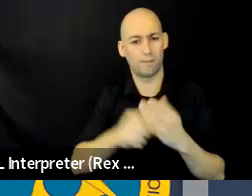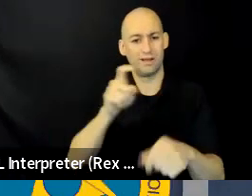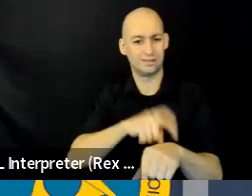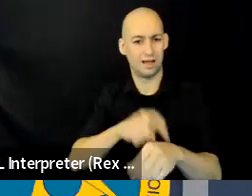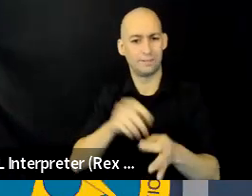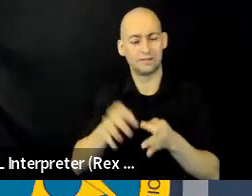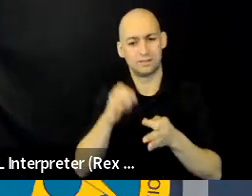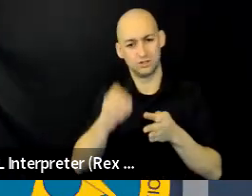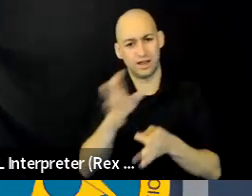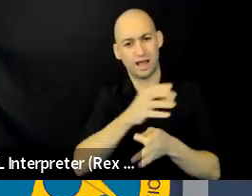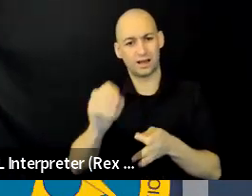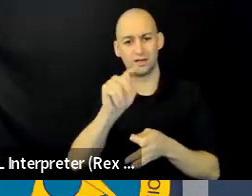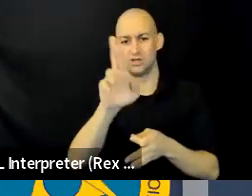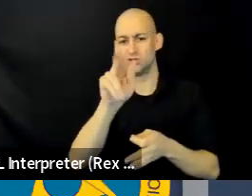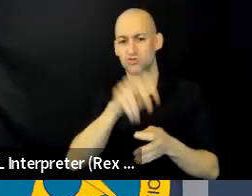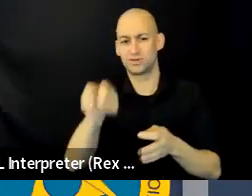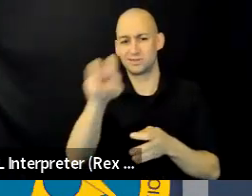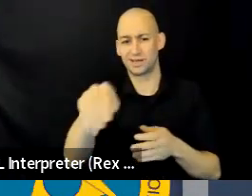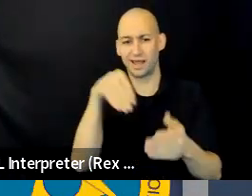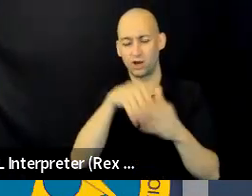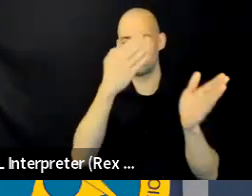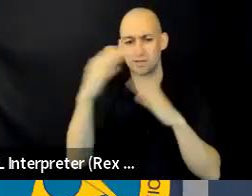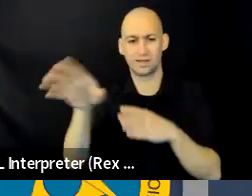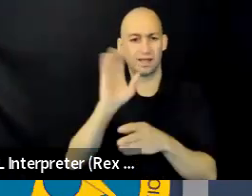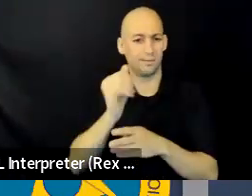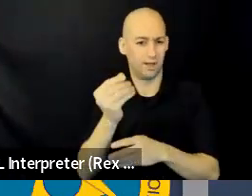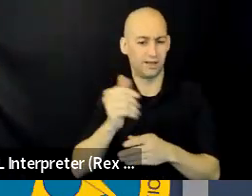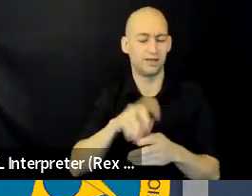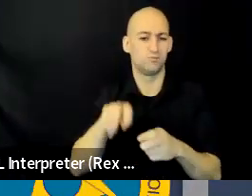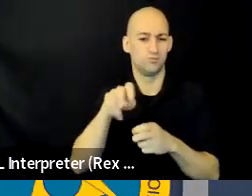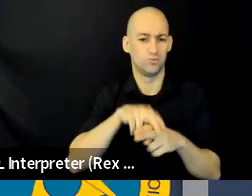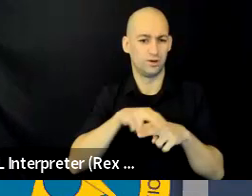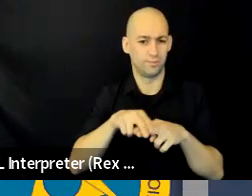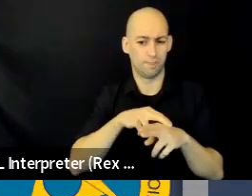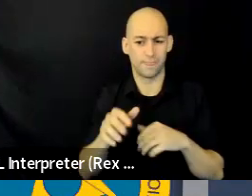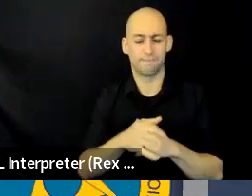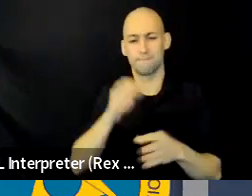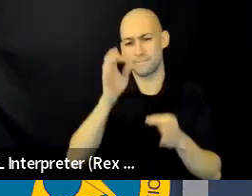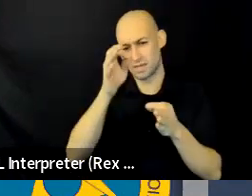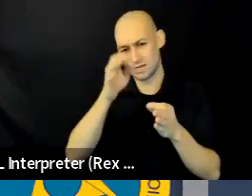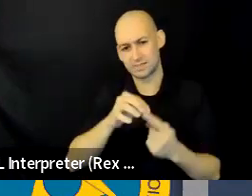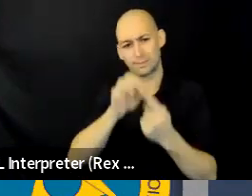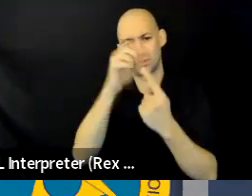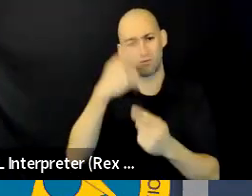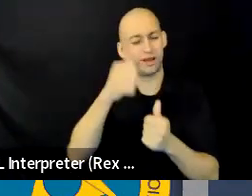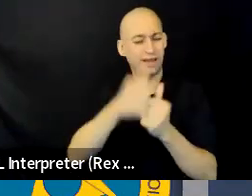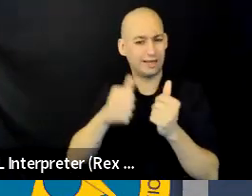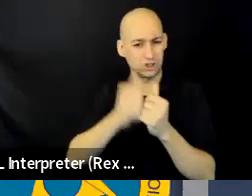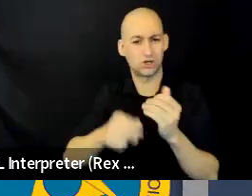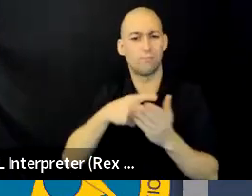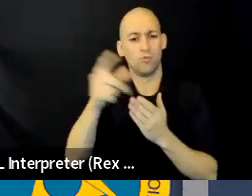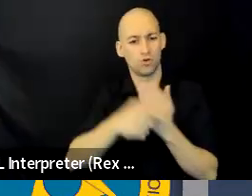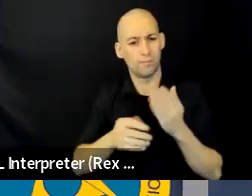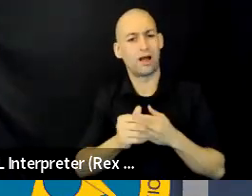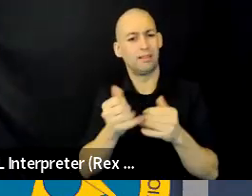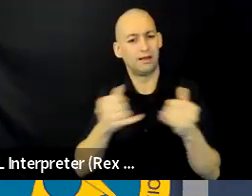well as Transit and Intercity Rail Capital Program time extension amendments as an exception to each respective program's guidelines. Staff